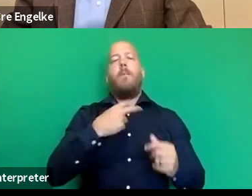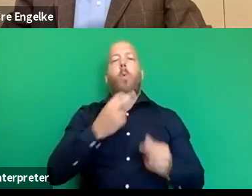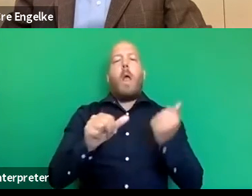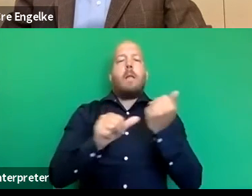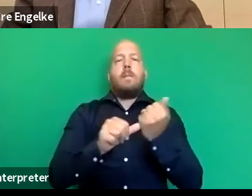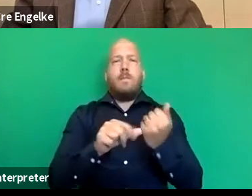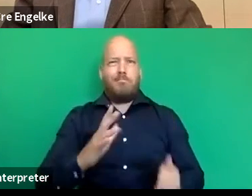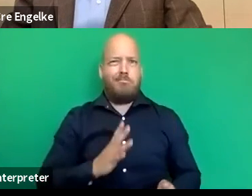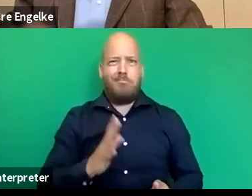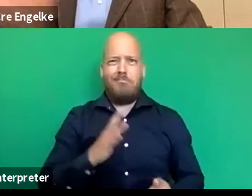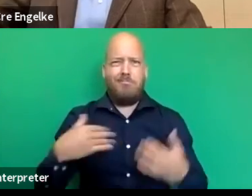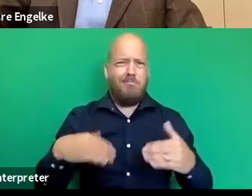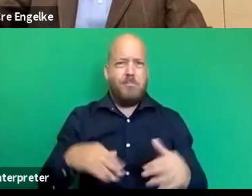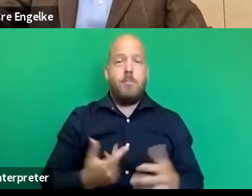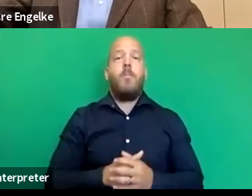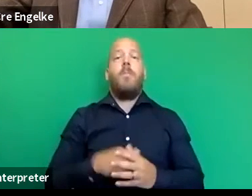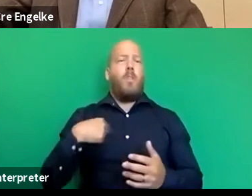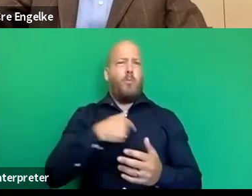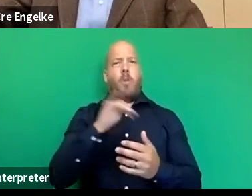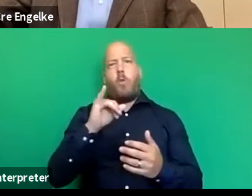suggest that